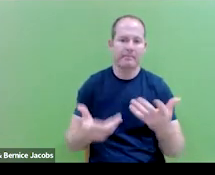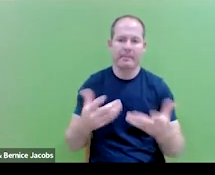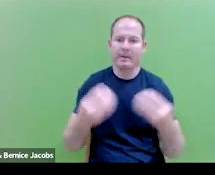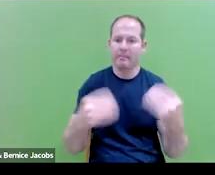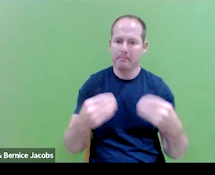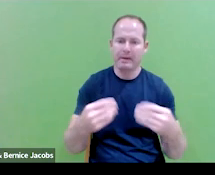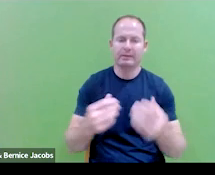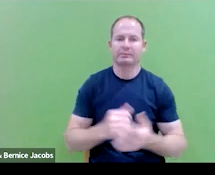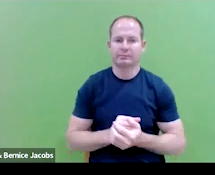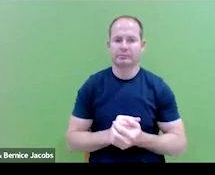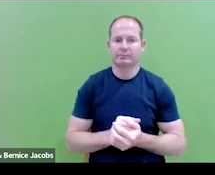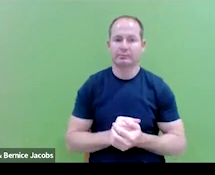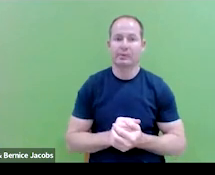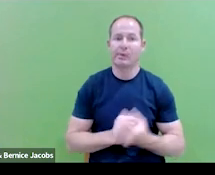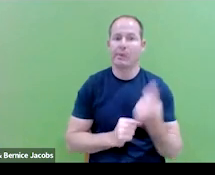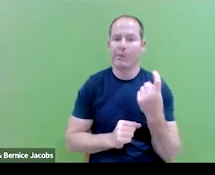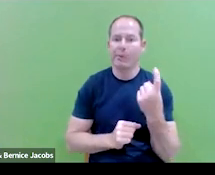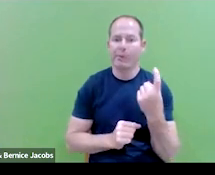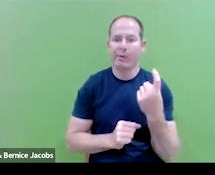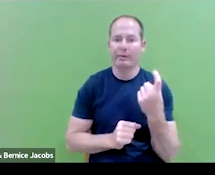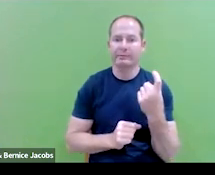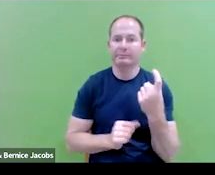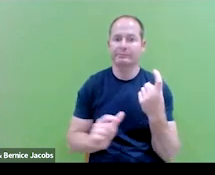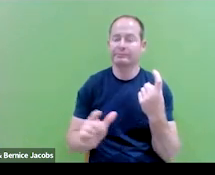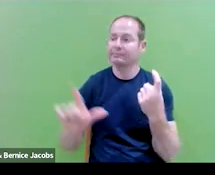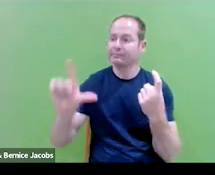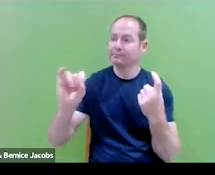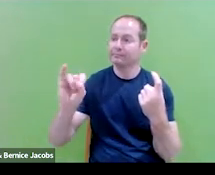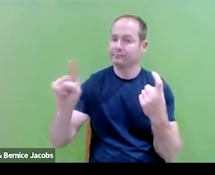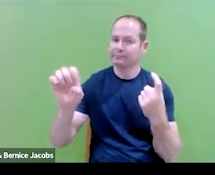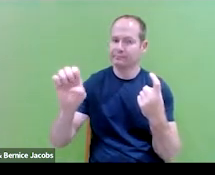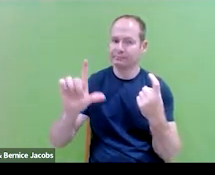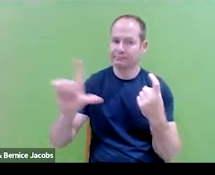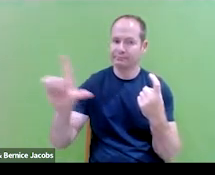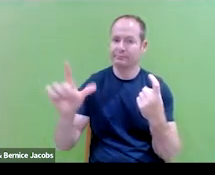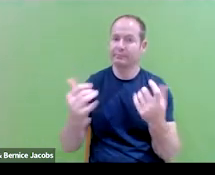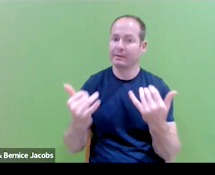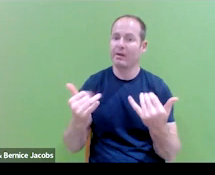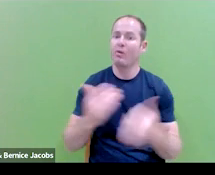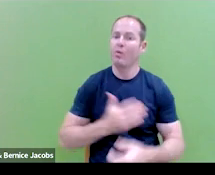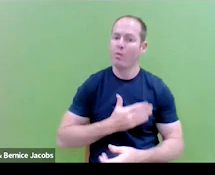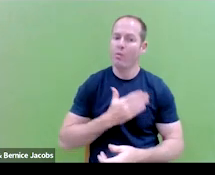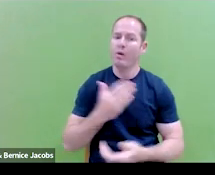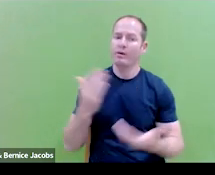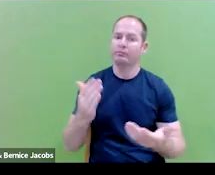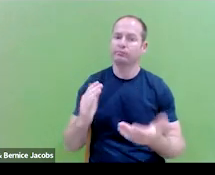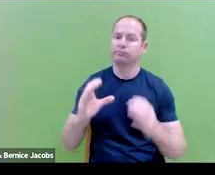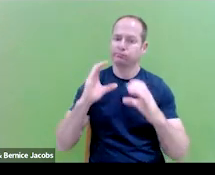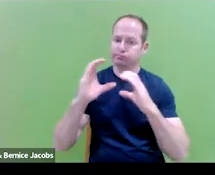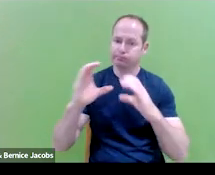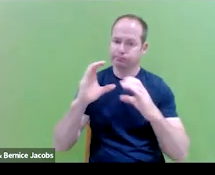secondly, the other thing is to Liesel. Firstly, congratulations on taking your first step by attending a conversation like